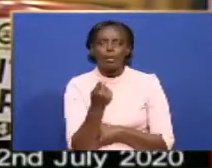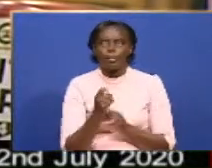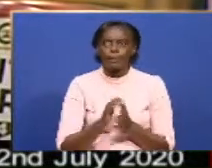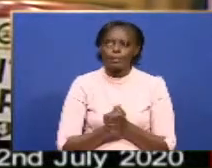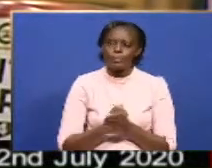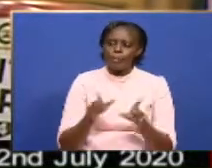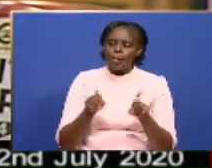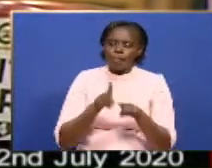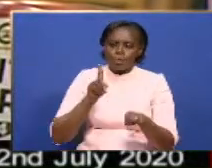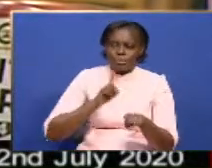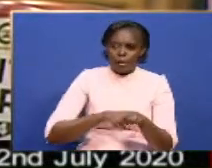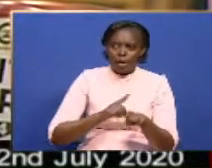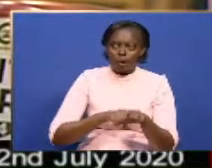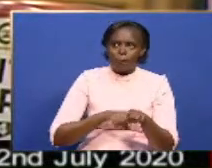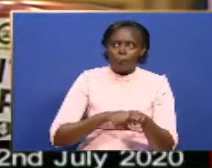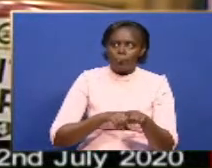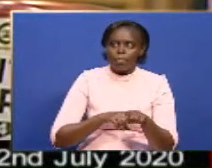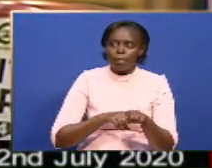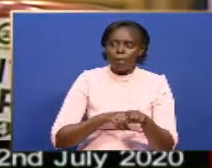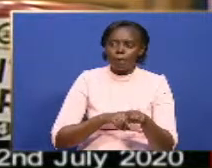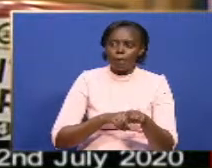At the same time,